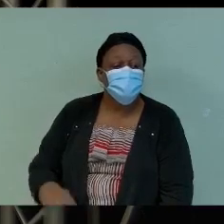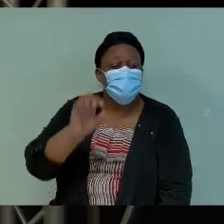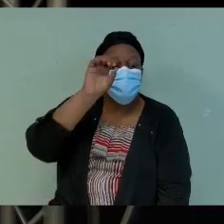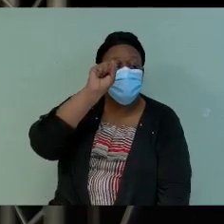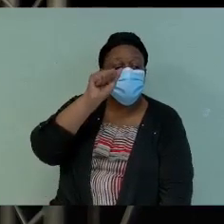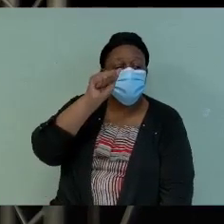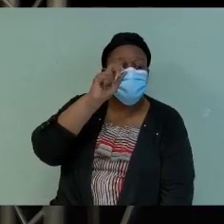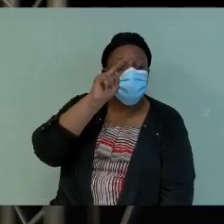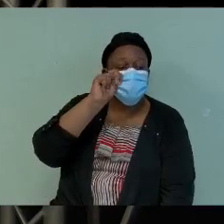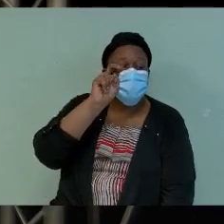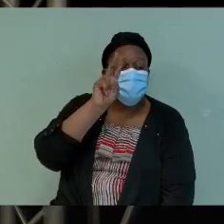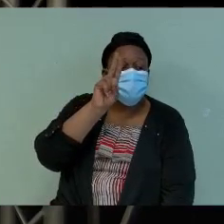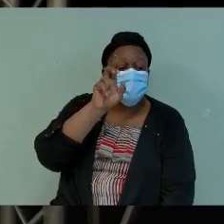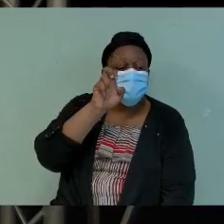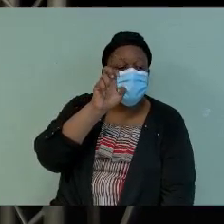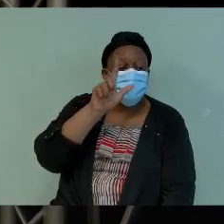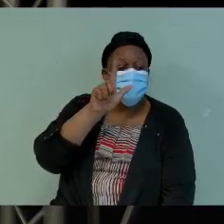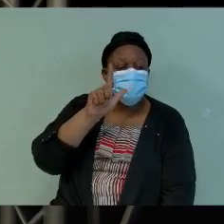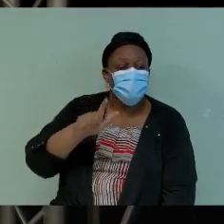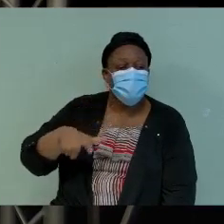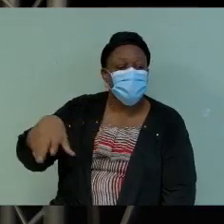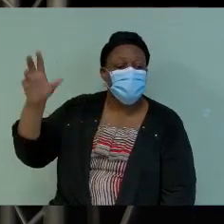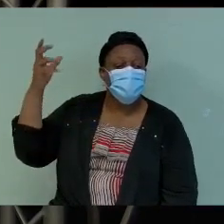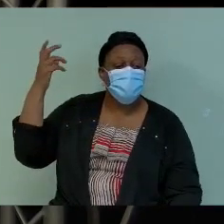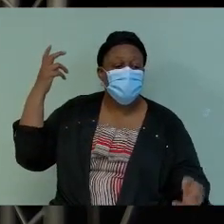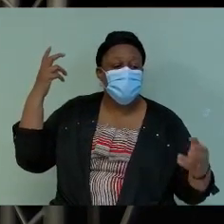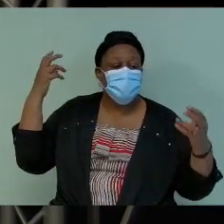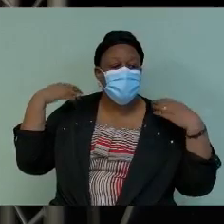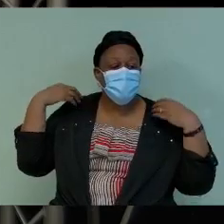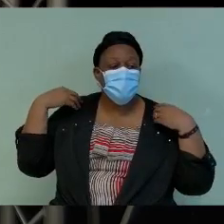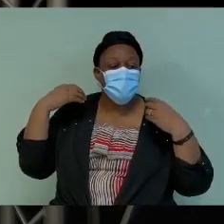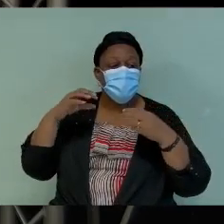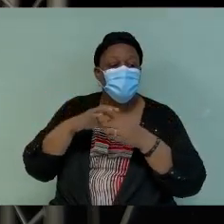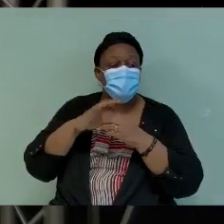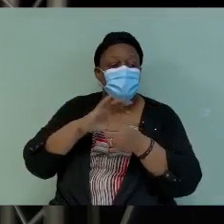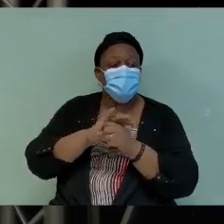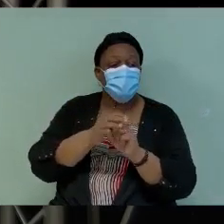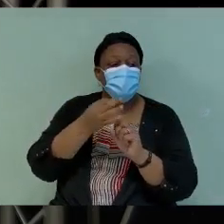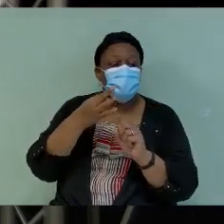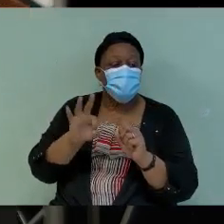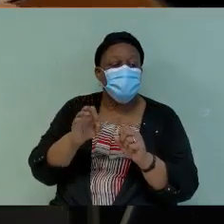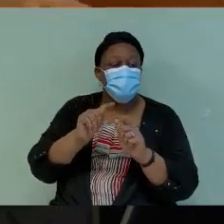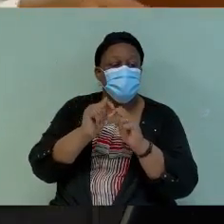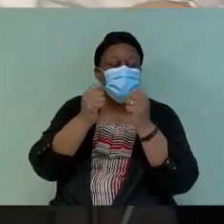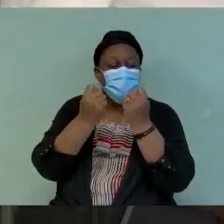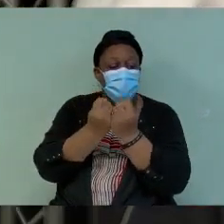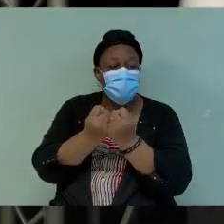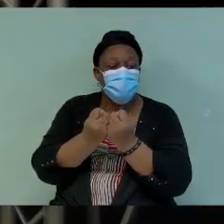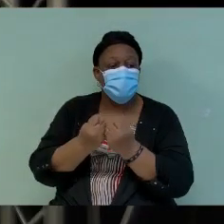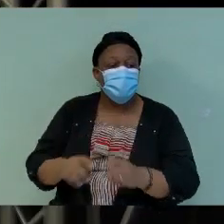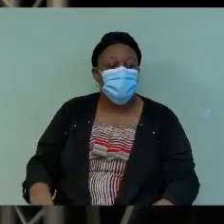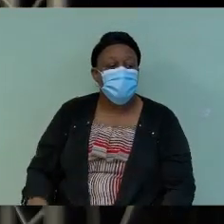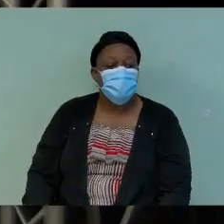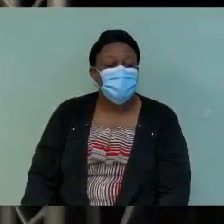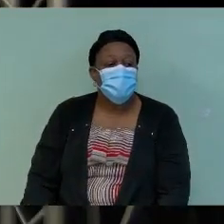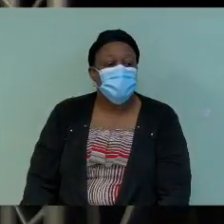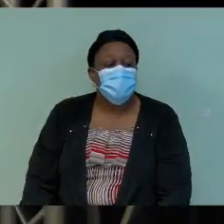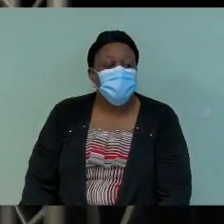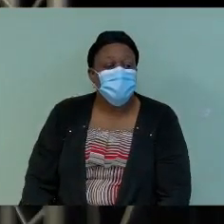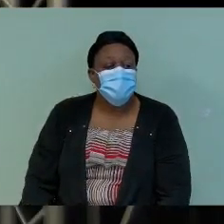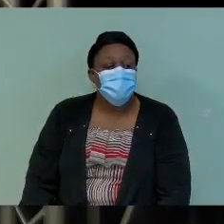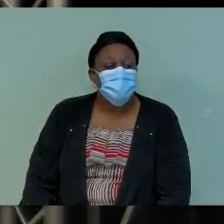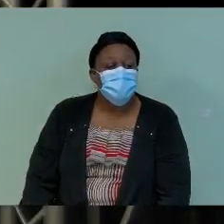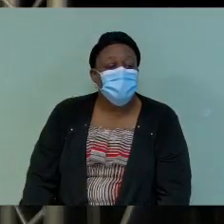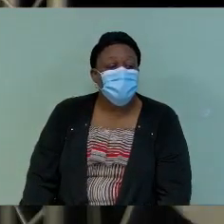of the COVID-19 National Task Force, to address us. Mr. Samuel.